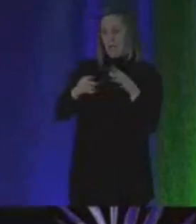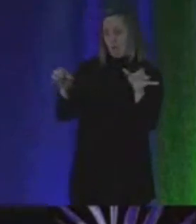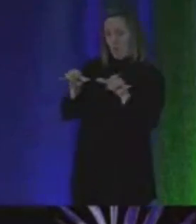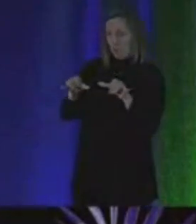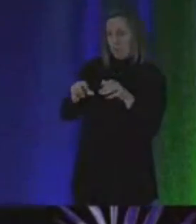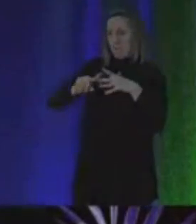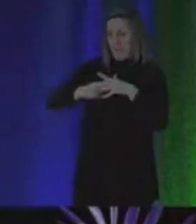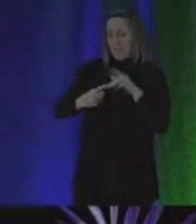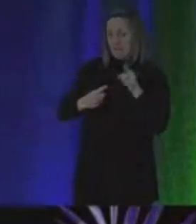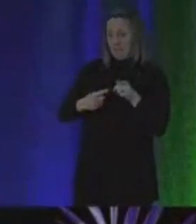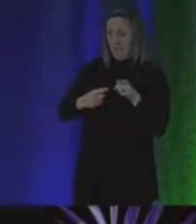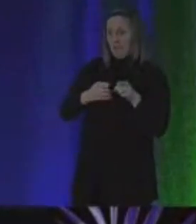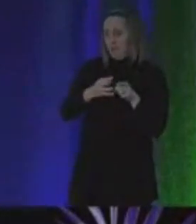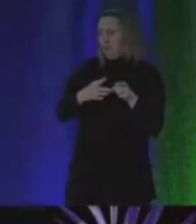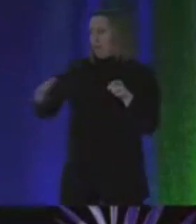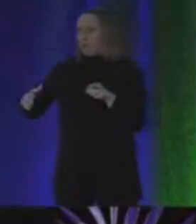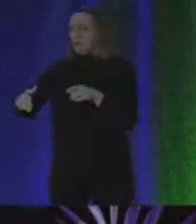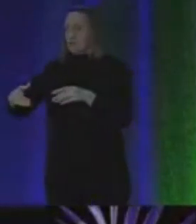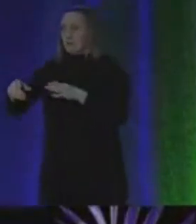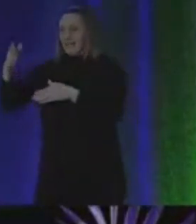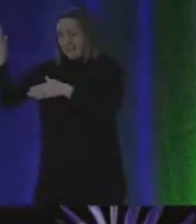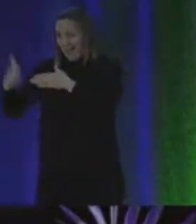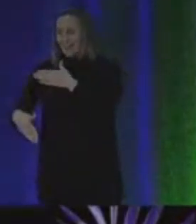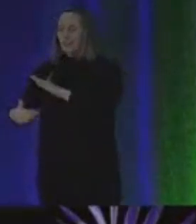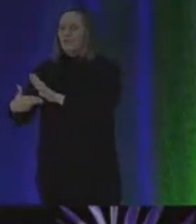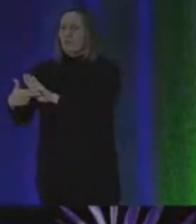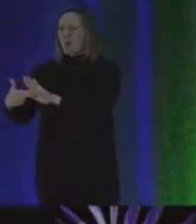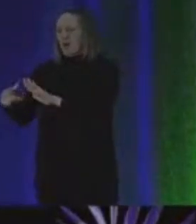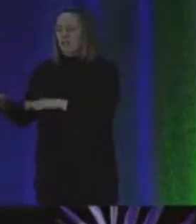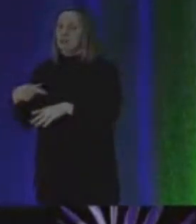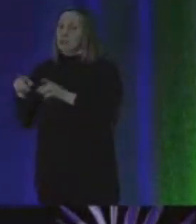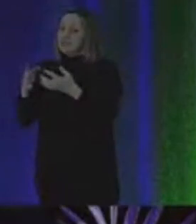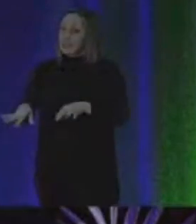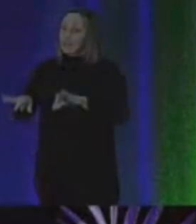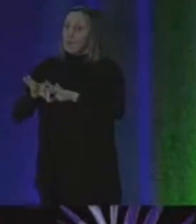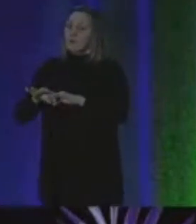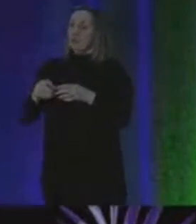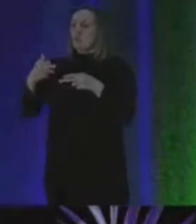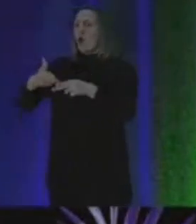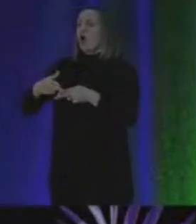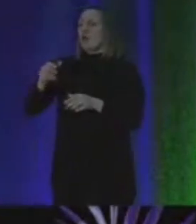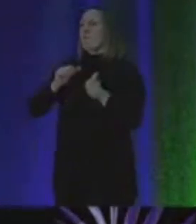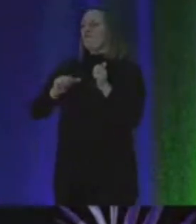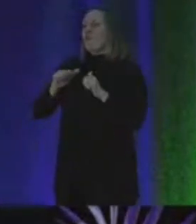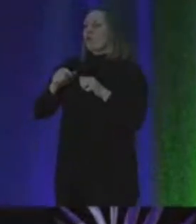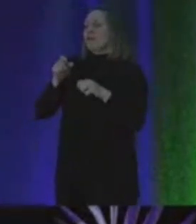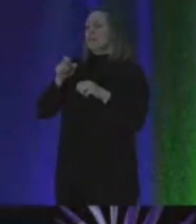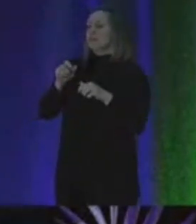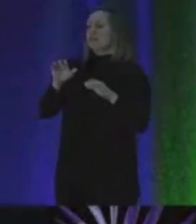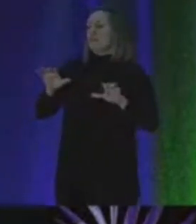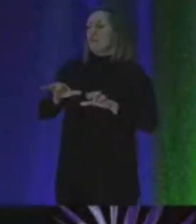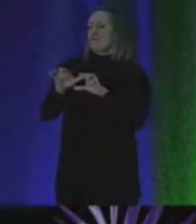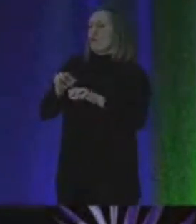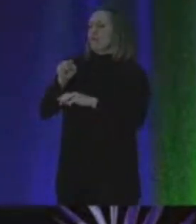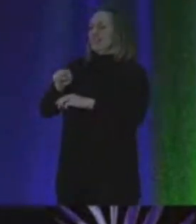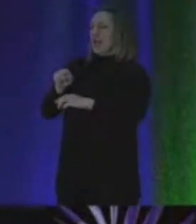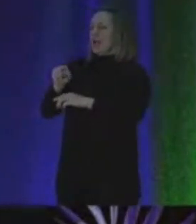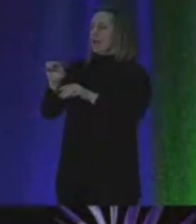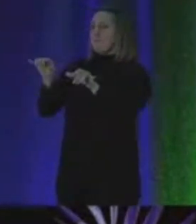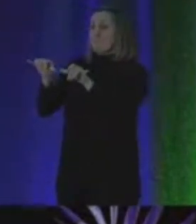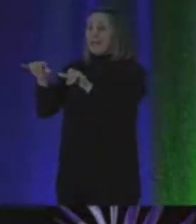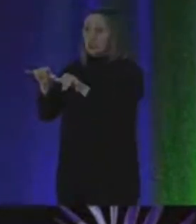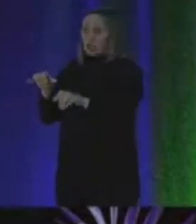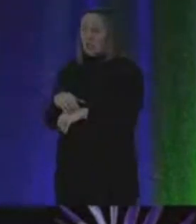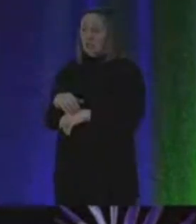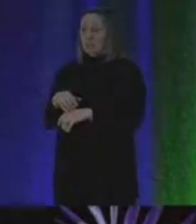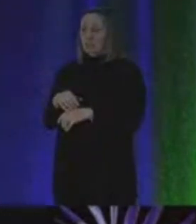and you're gonna have a mark at the end, which is the end of your measurement. And then it's very important that you call performance.measure, and what that's gonna do, you